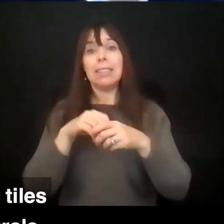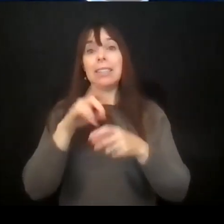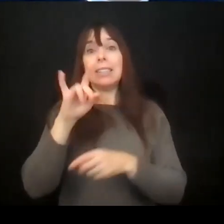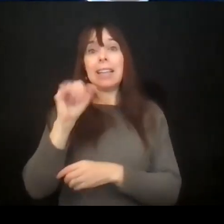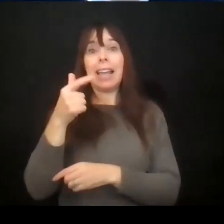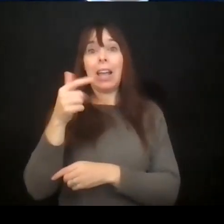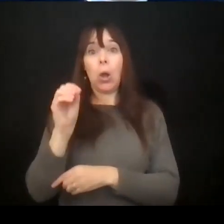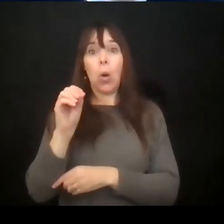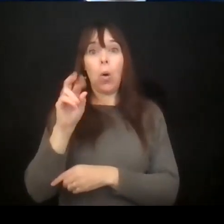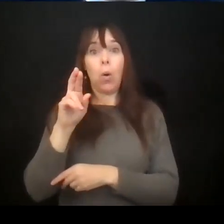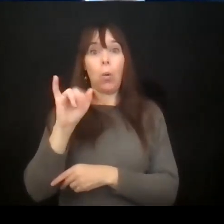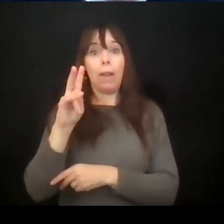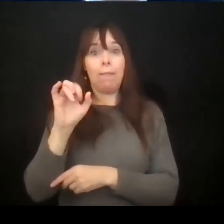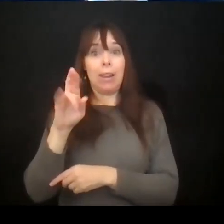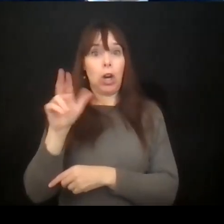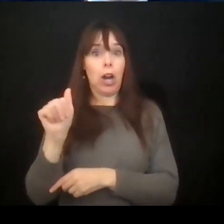Rivera